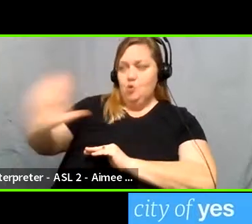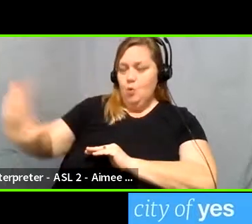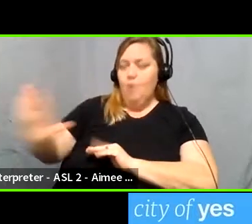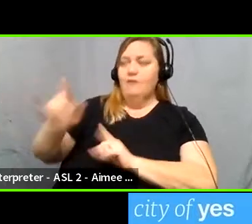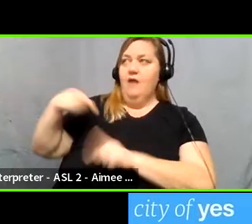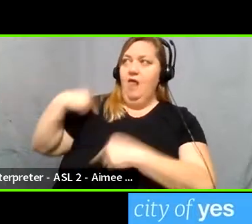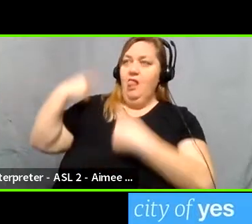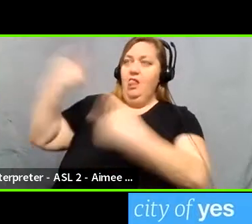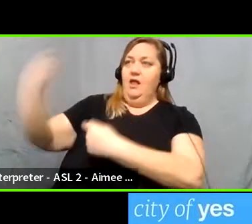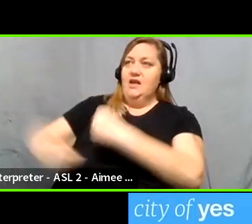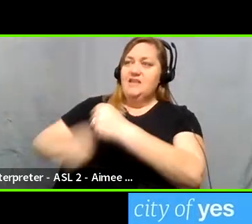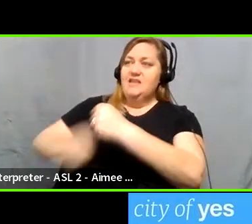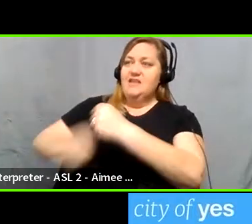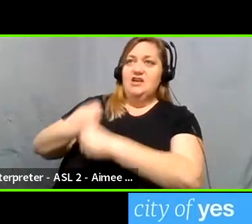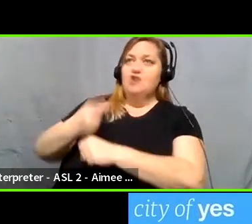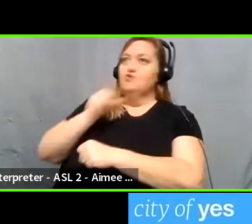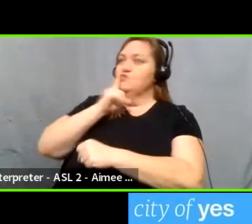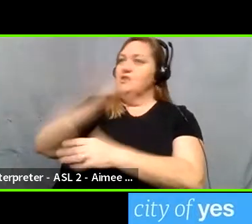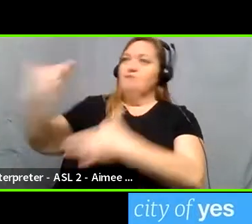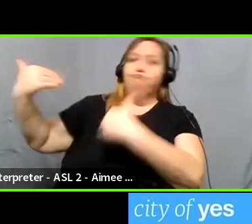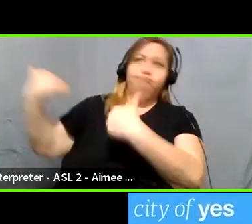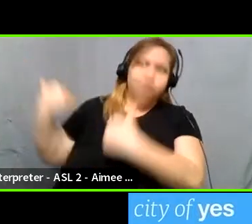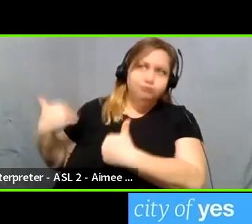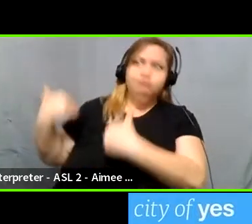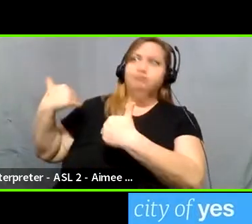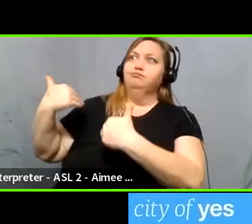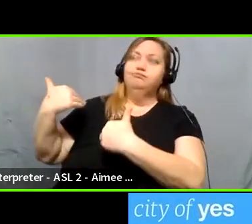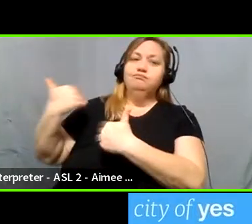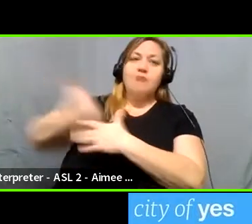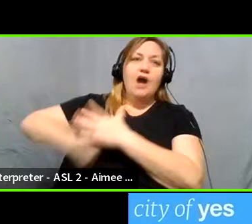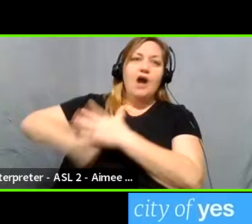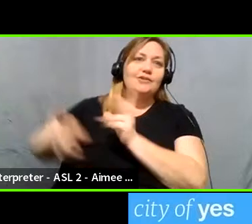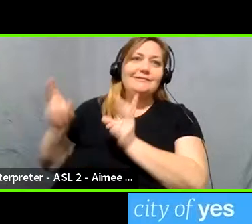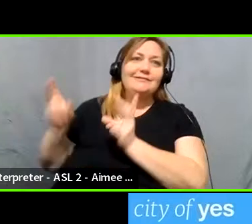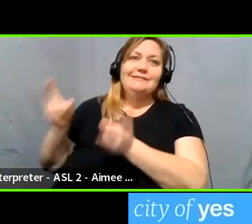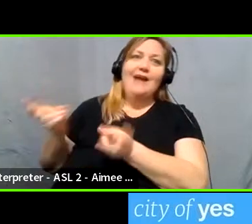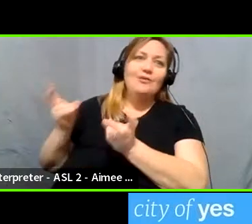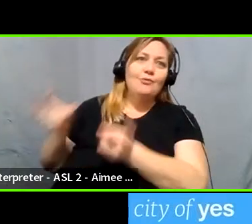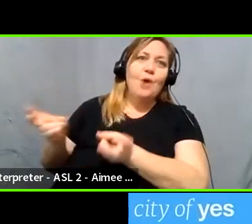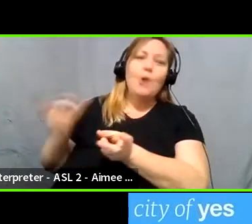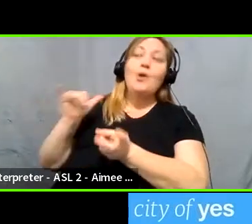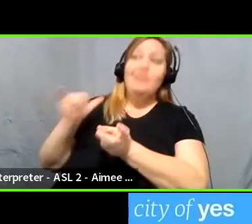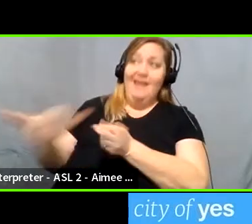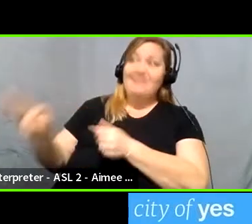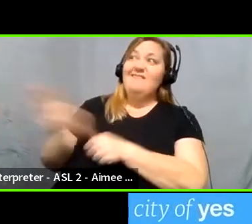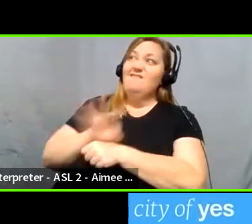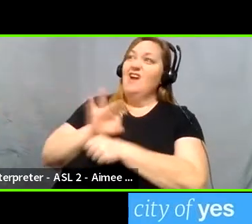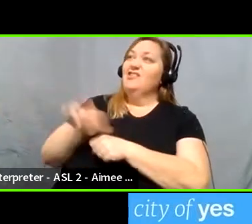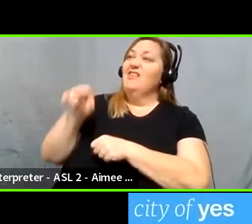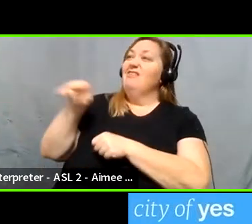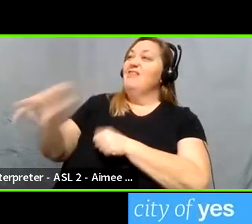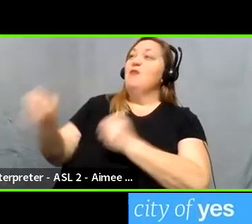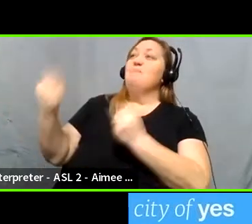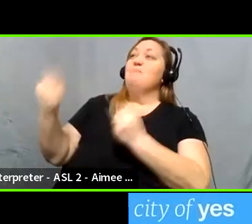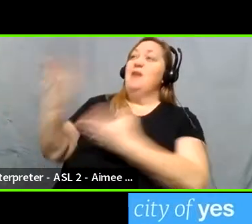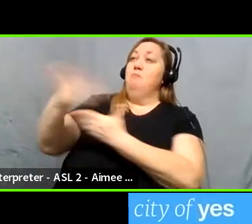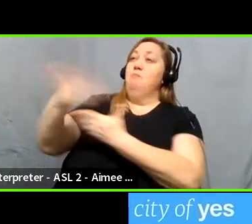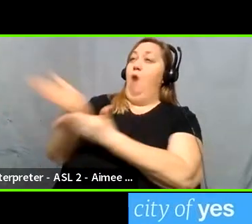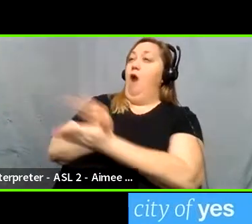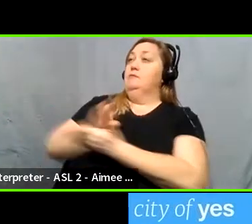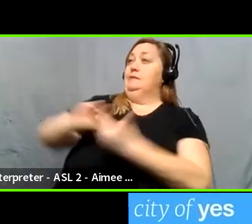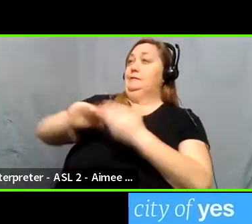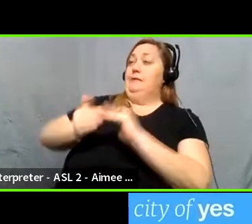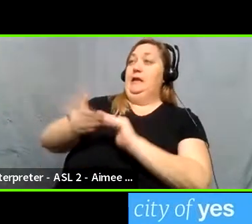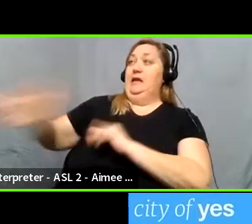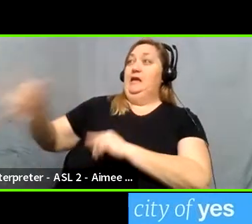you know, arguably overburdened under the status quo. That's a function of the fact that there are so many parts of the city where you can't